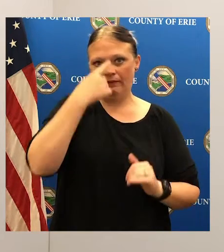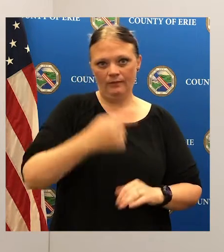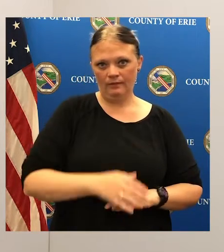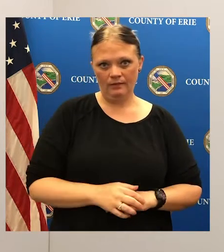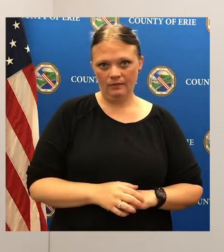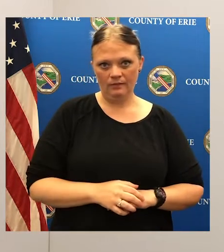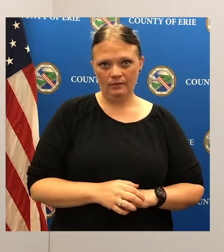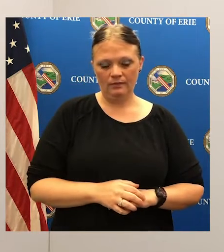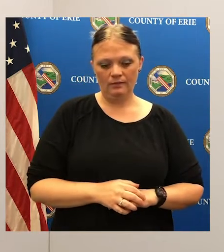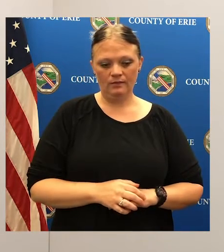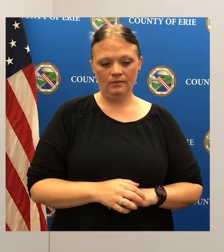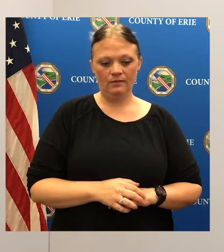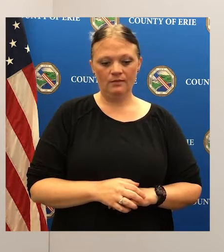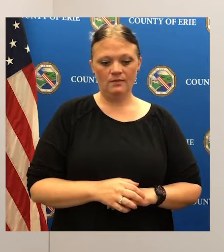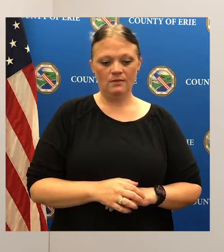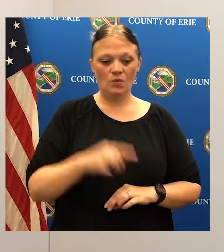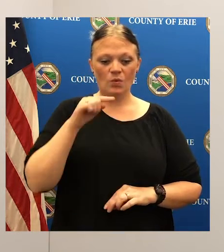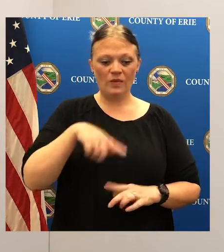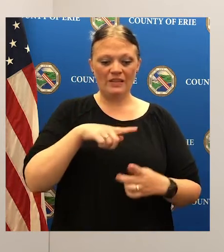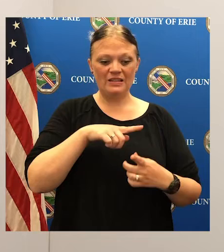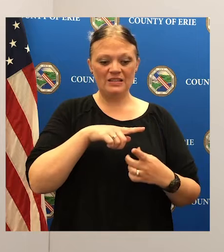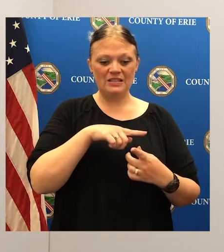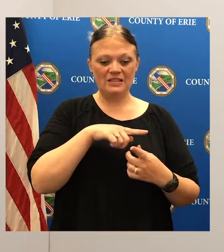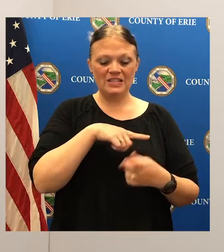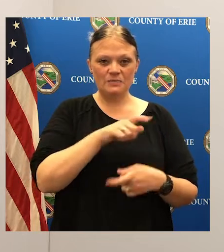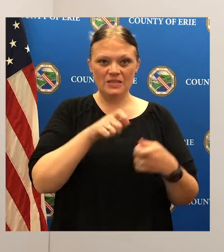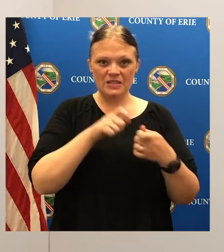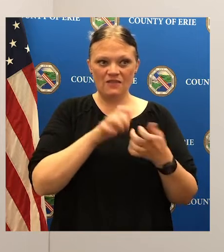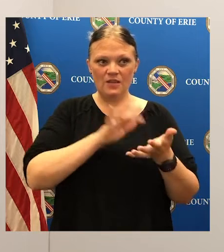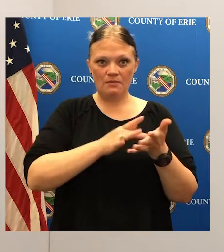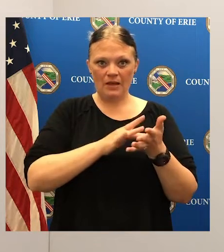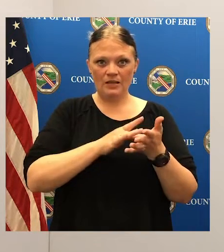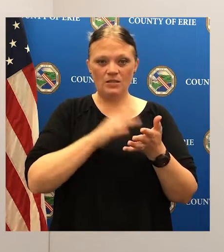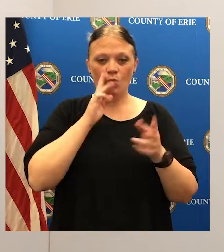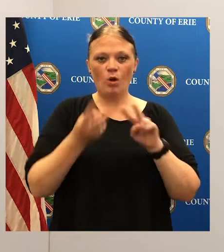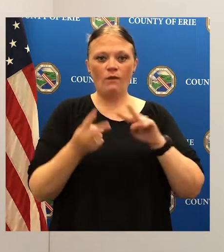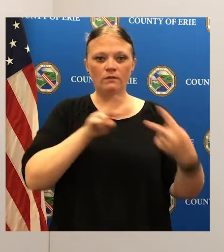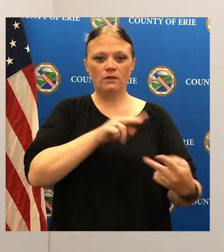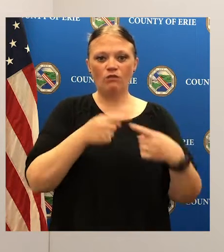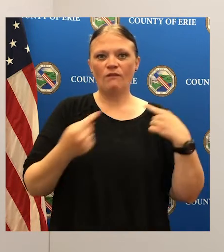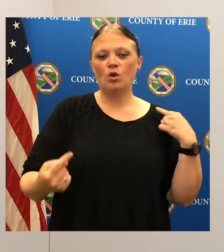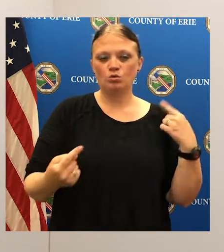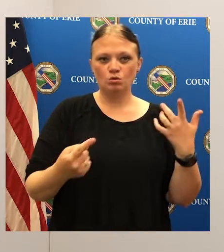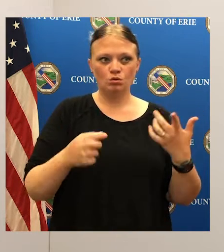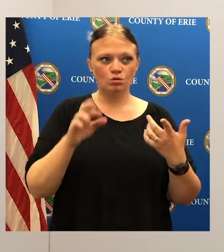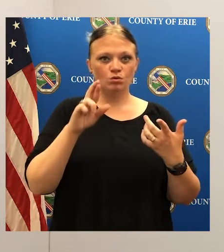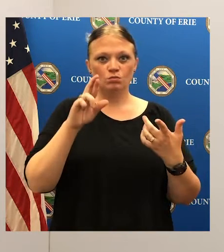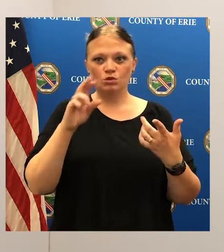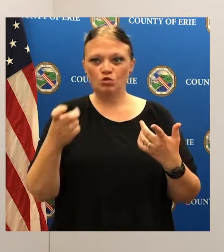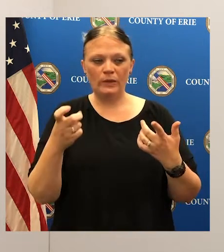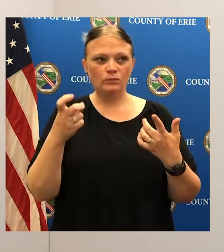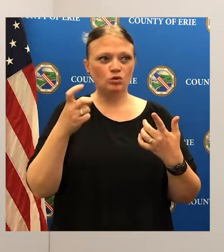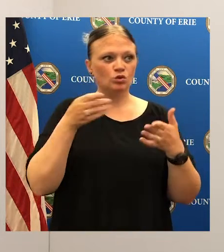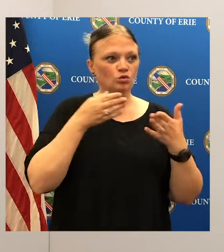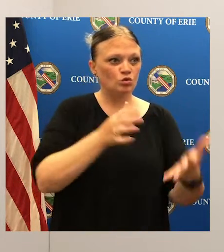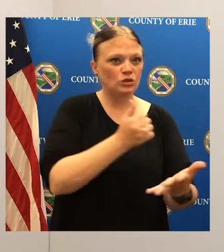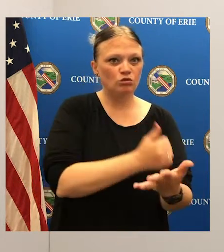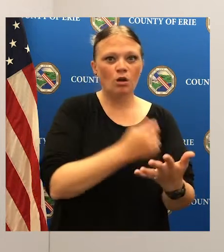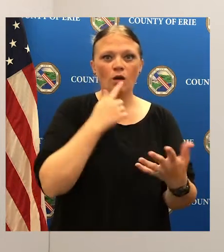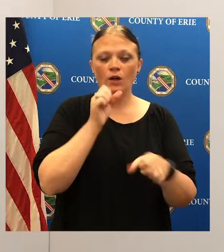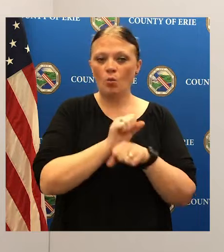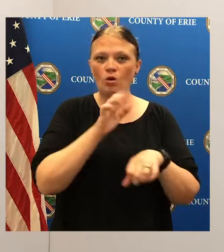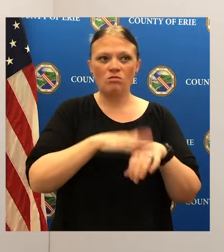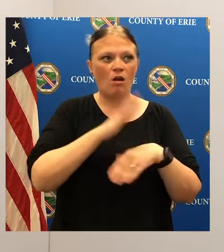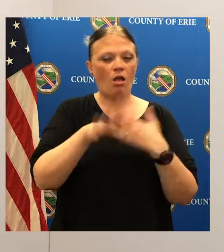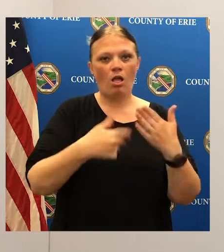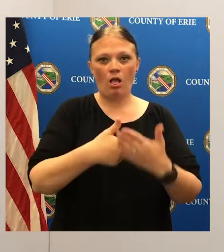people think they are. This particular reversal medication works on all of them, whether it is a prescription medication or a street